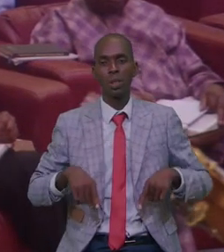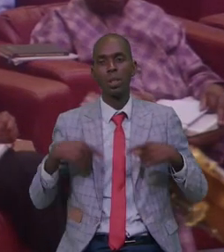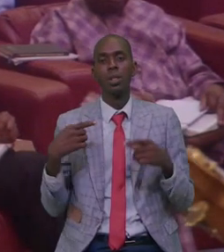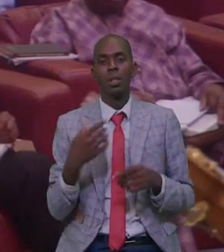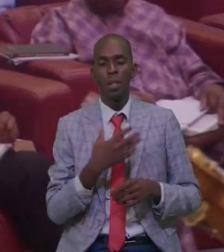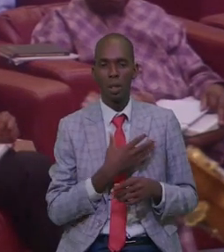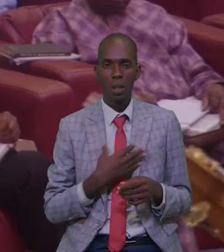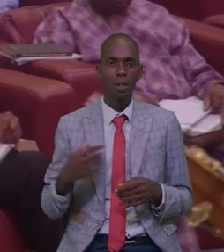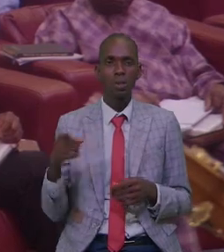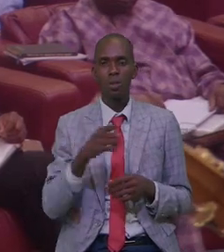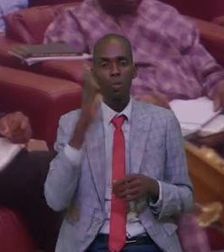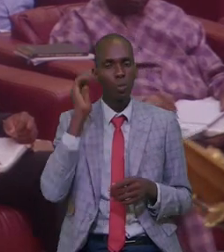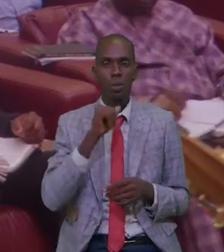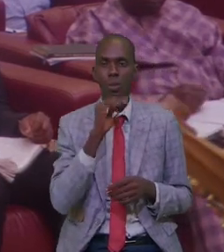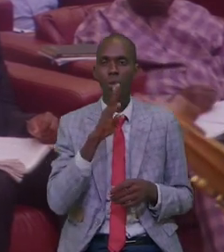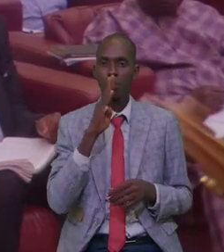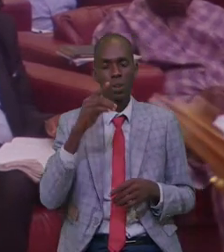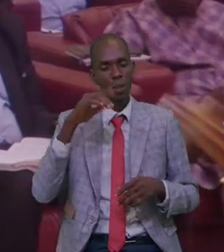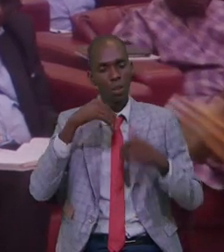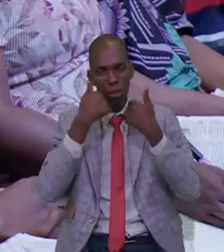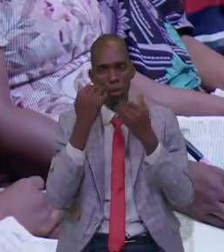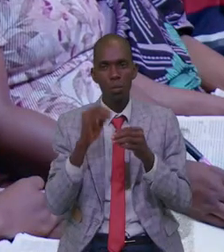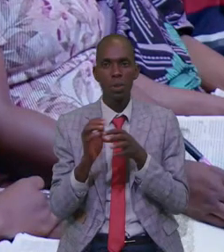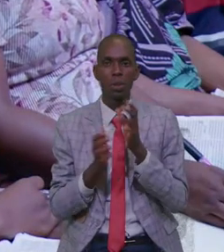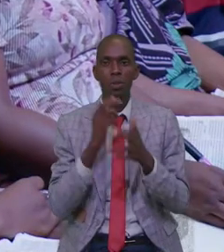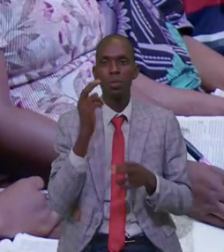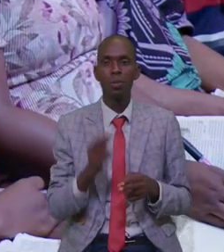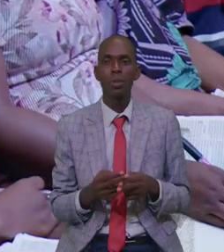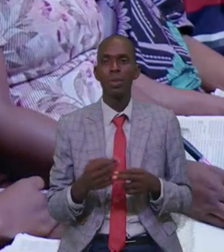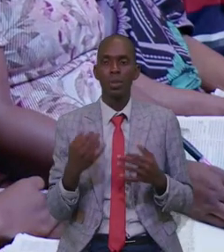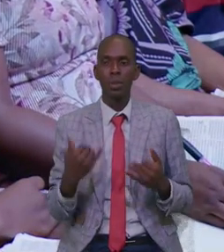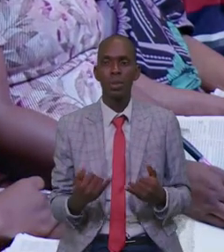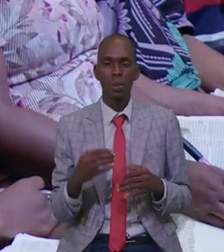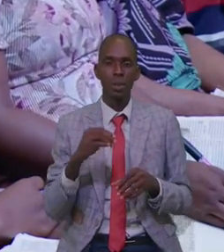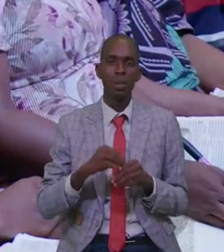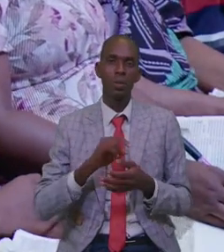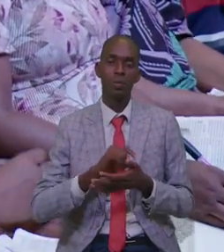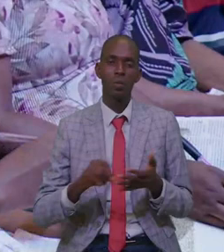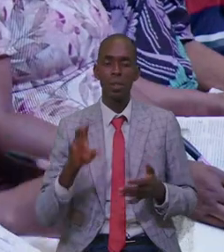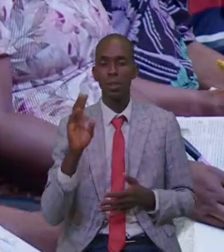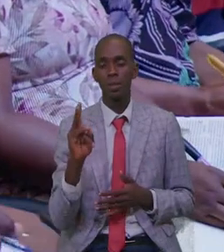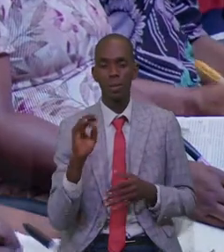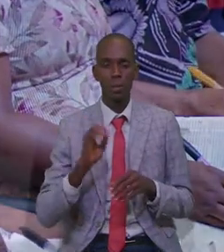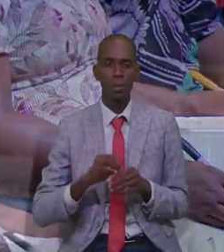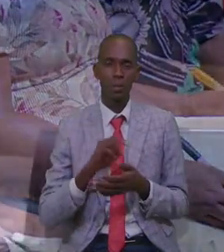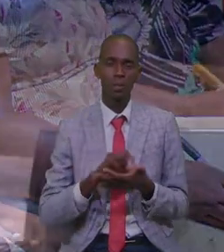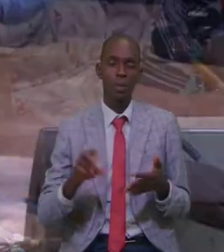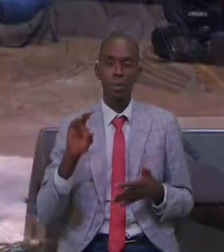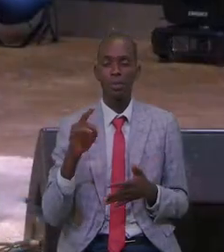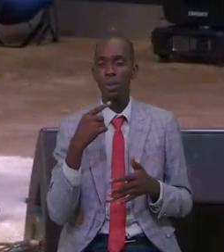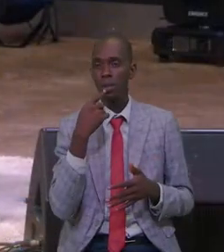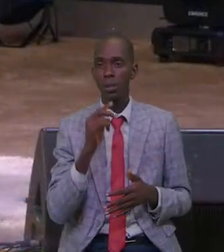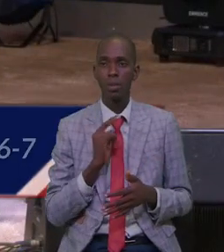judgment, you'll not be ashamed in Jesus' name. And then we come into verse 17 there. Verse 17 tells